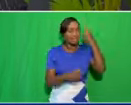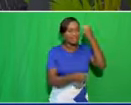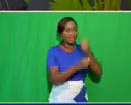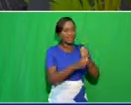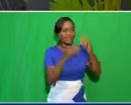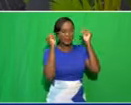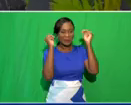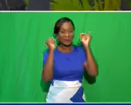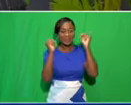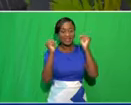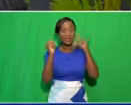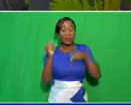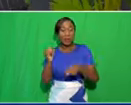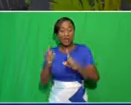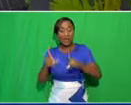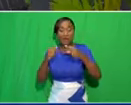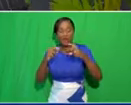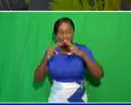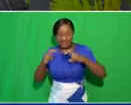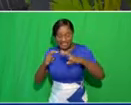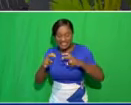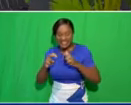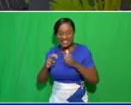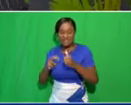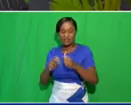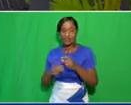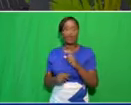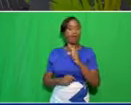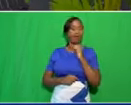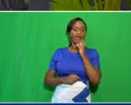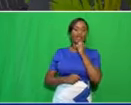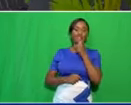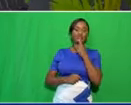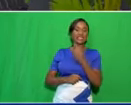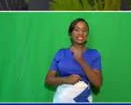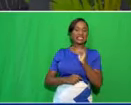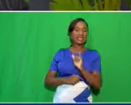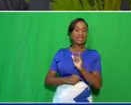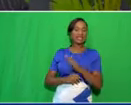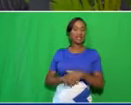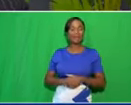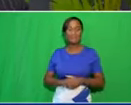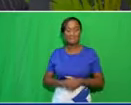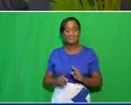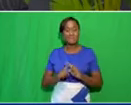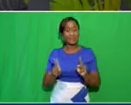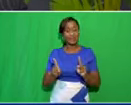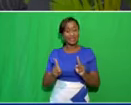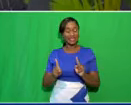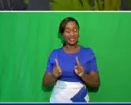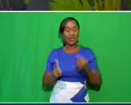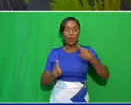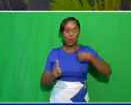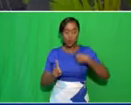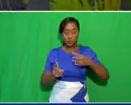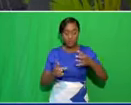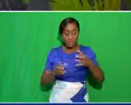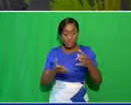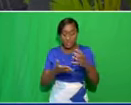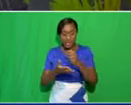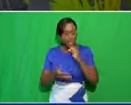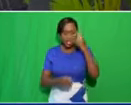actually took the raw data and, well, I'm not supposed to say that. I don't know, doctors wouldn't be happy. But we reanalyzed the data. We didn't trust